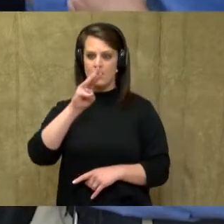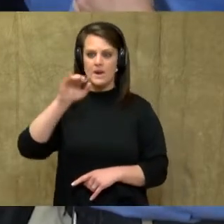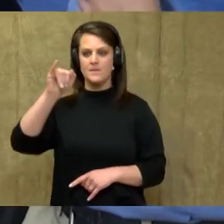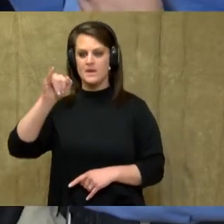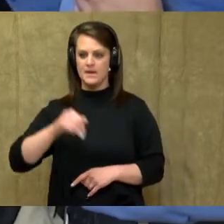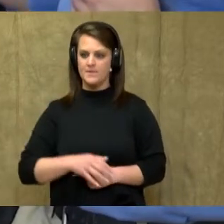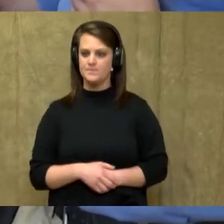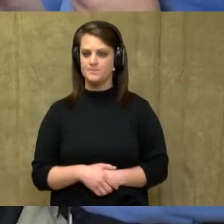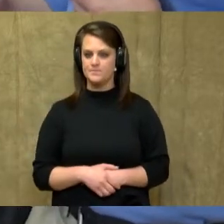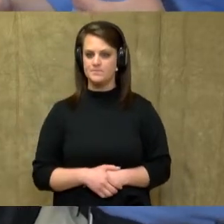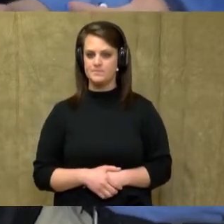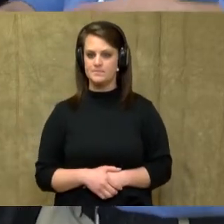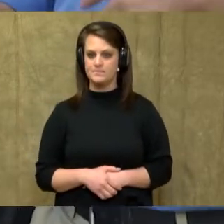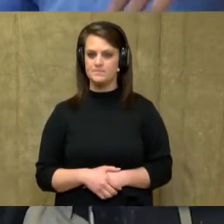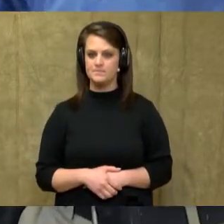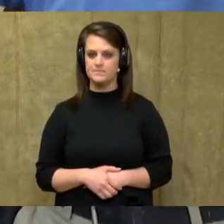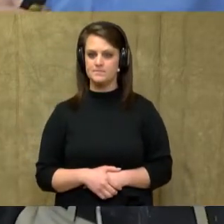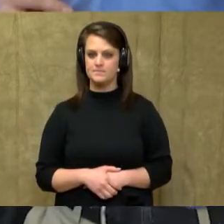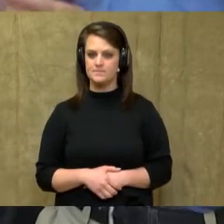week.